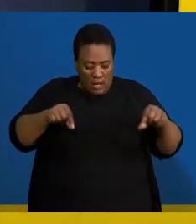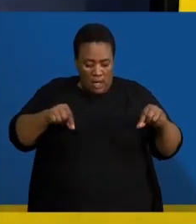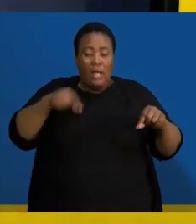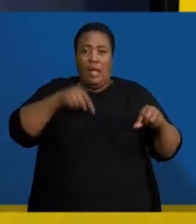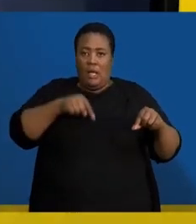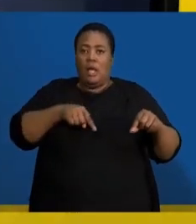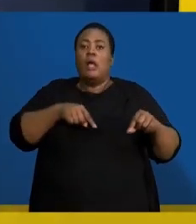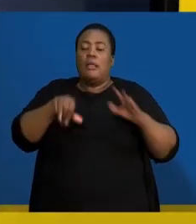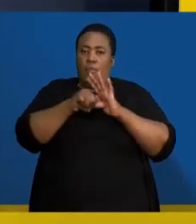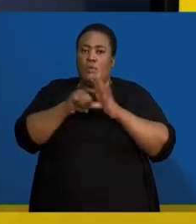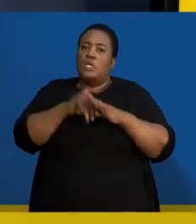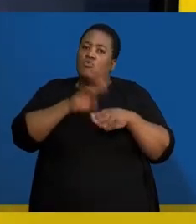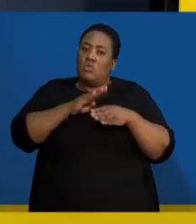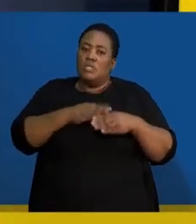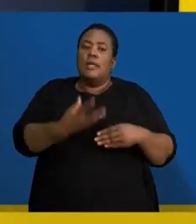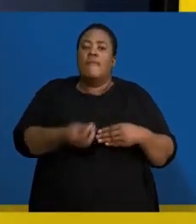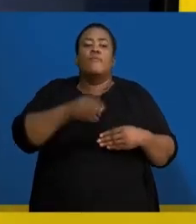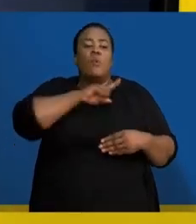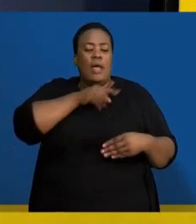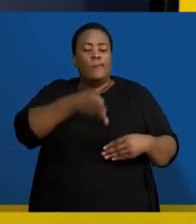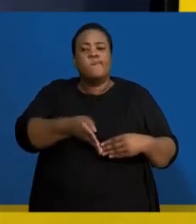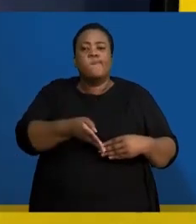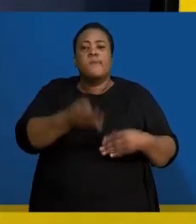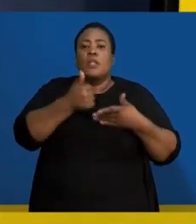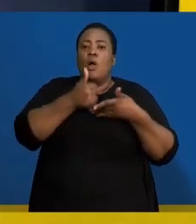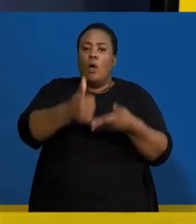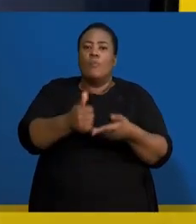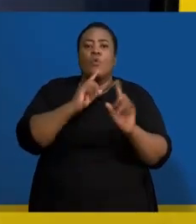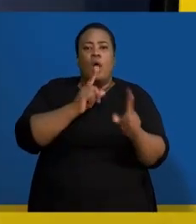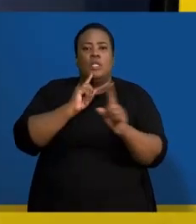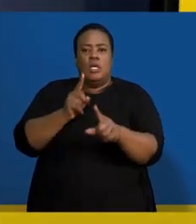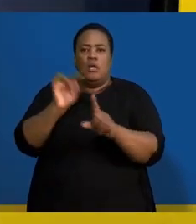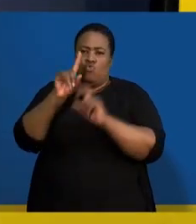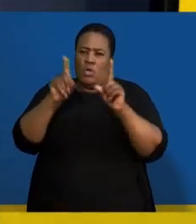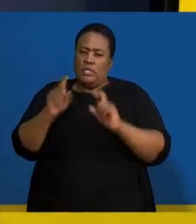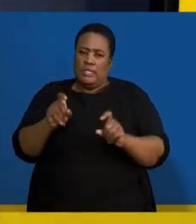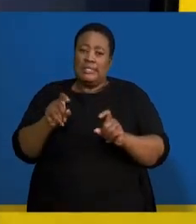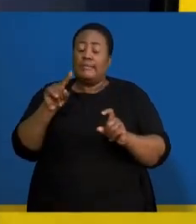reason, okay? And they will help you to answer those questions.